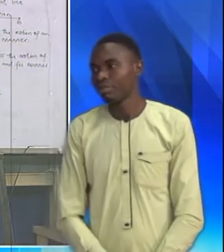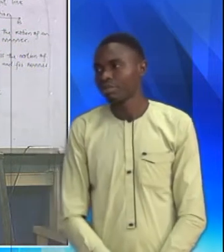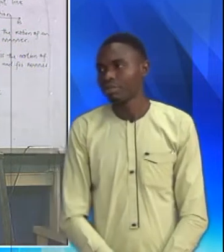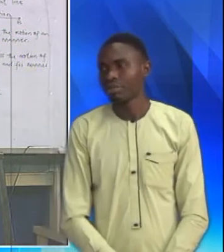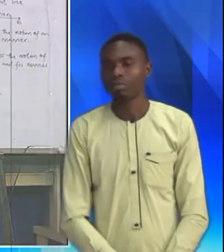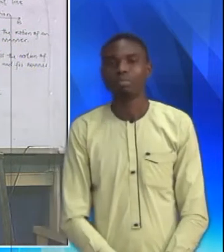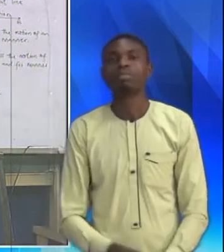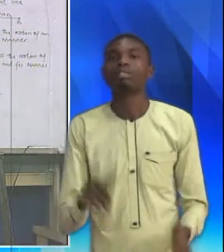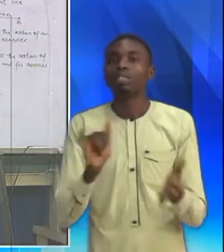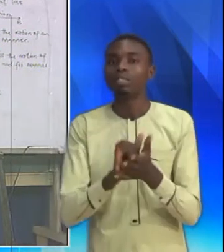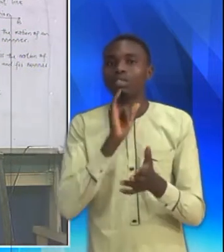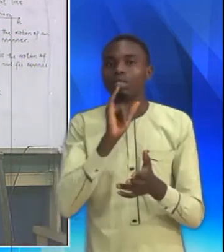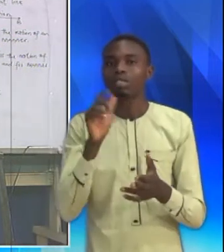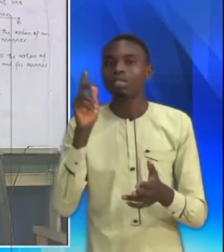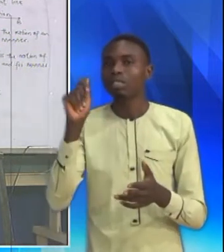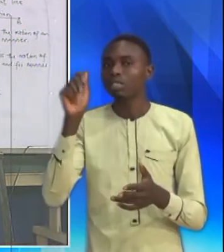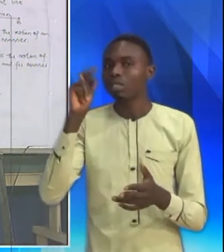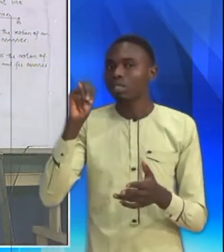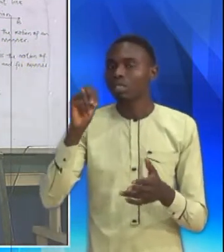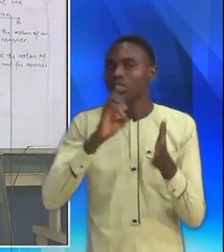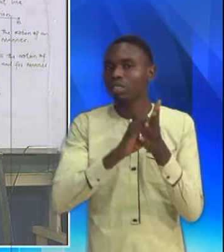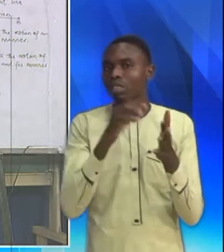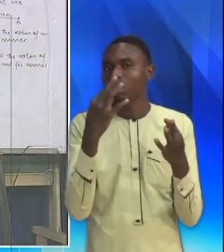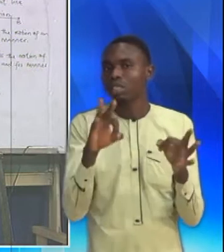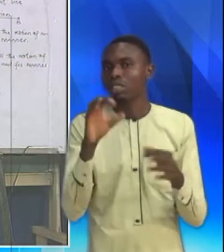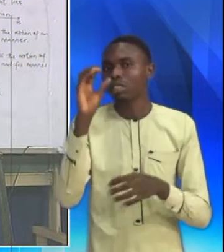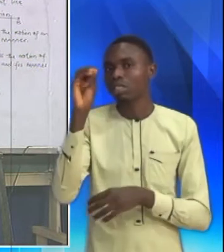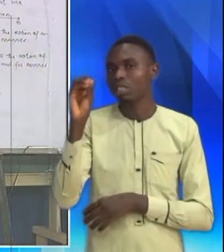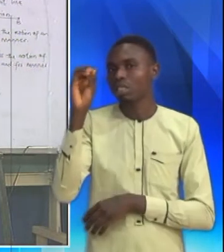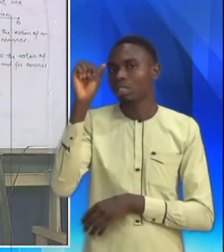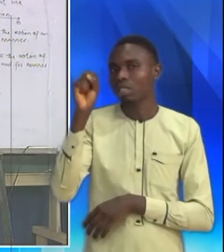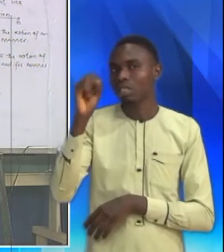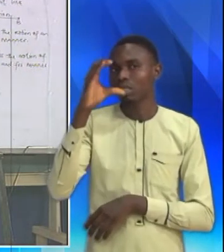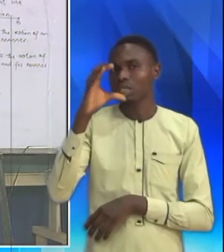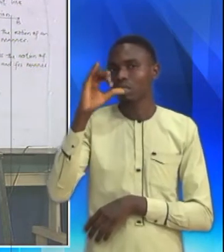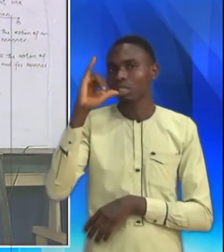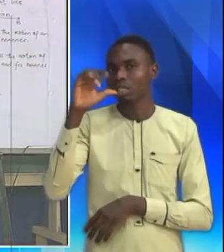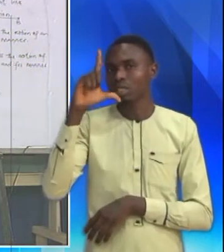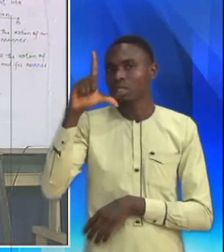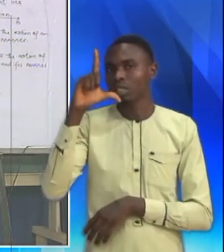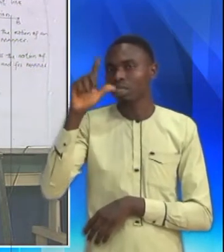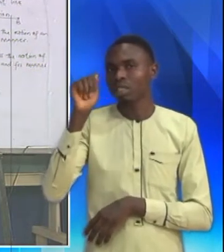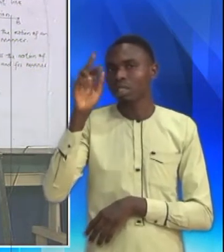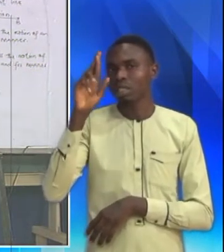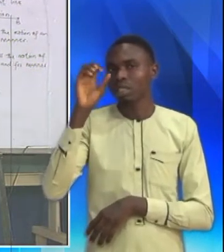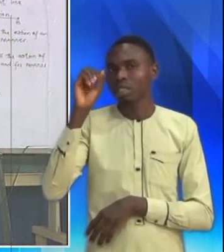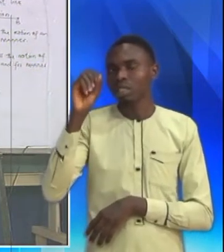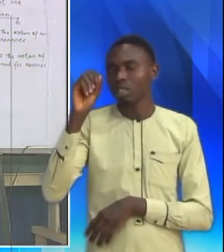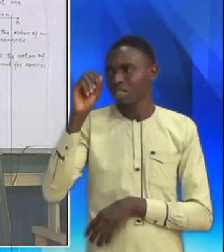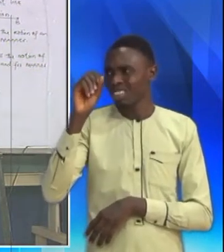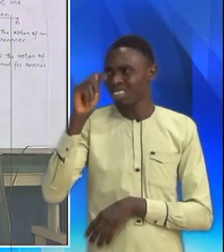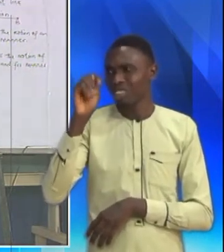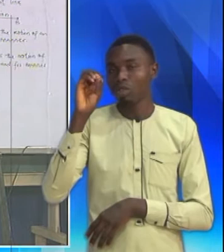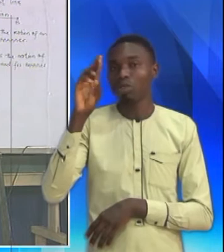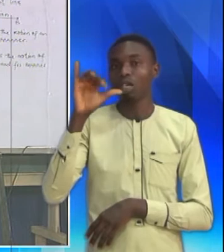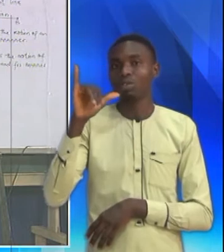what? Oscillatory motion. When they ask you what is an example of oscillatory motion,